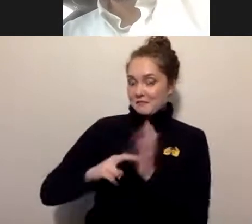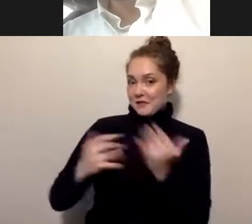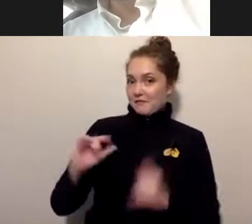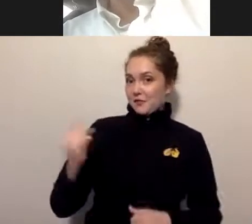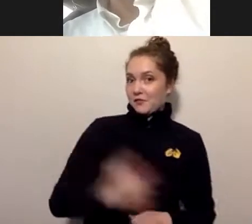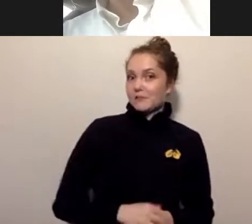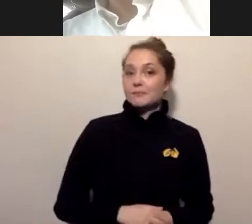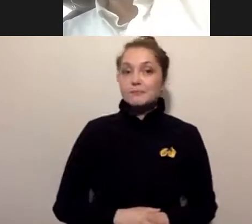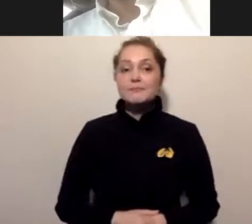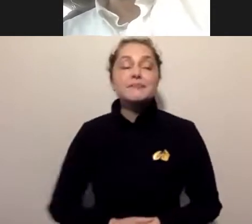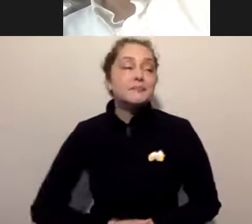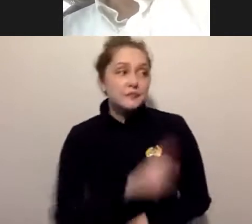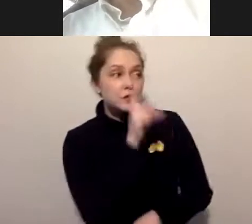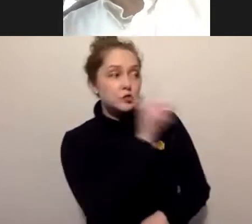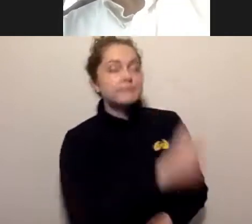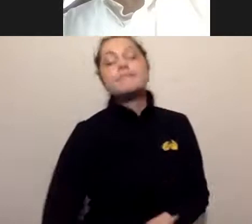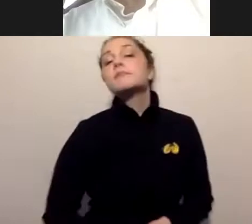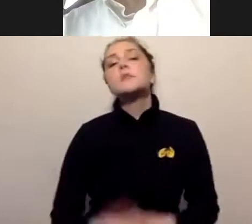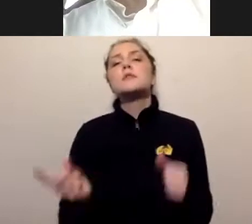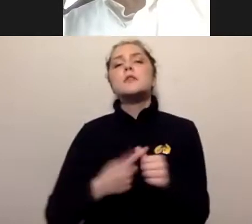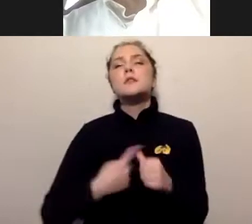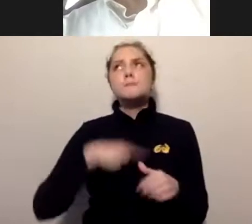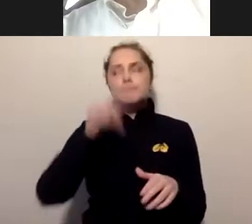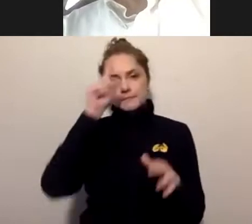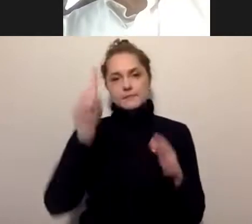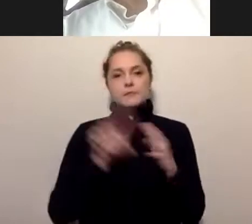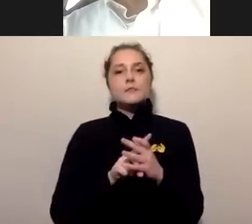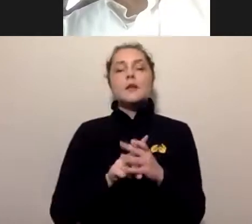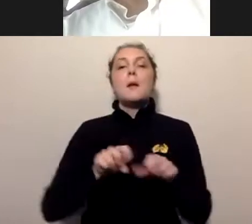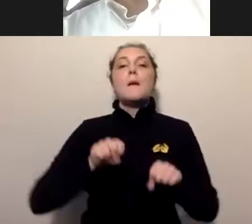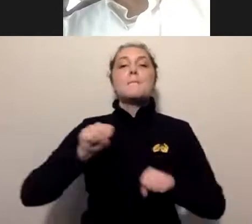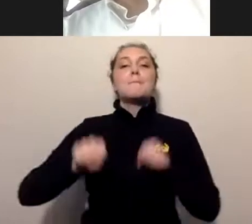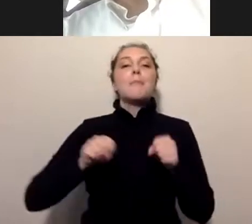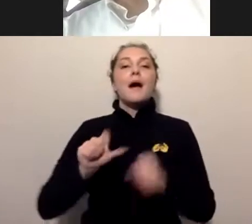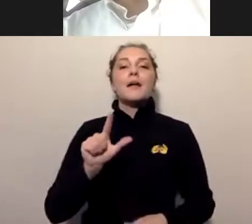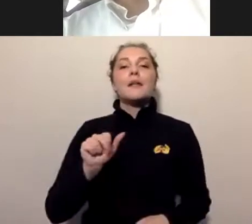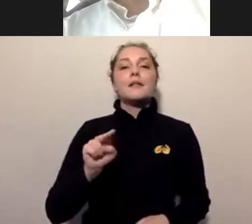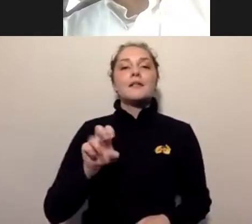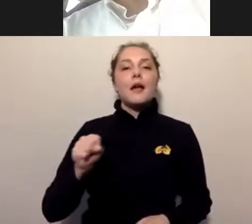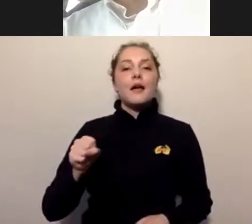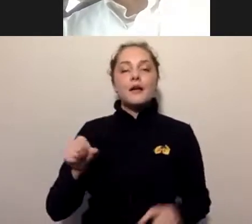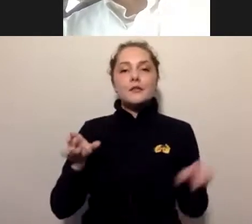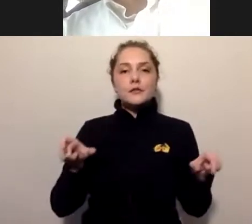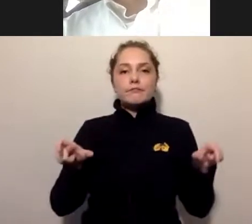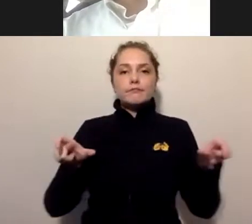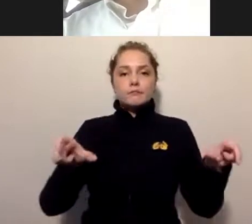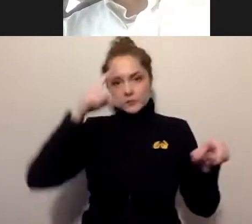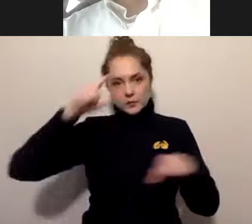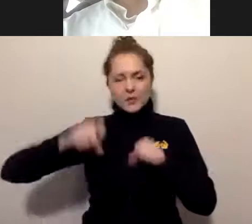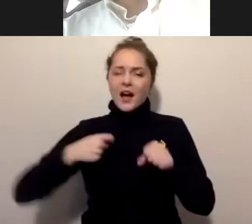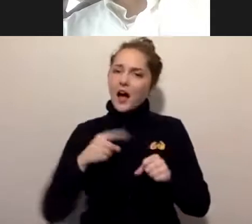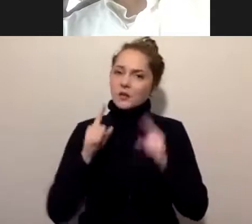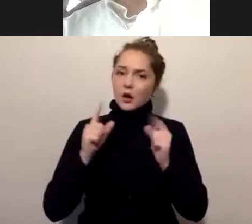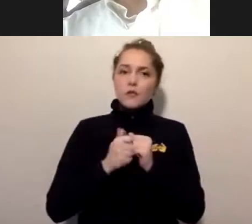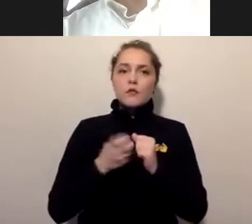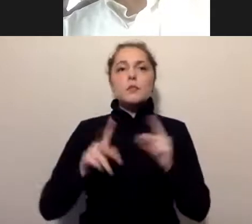Sure. Well, the first thing that comes to mind is bike lanes, and I've spoken with a few folks who are avid bikers,